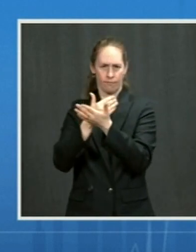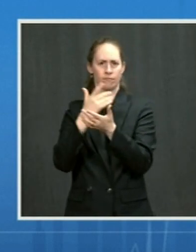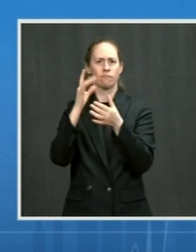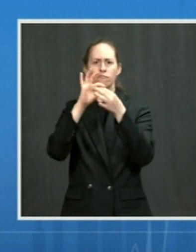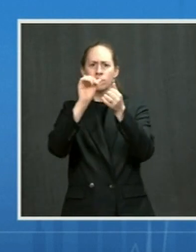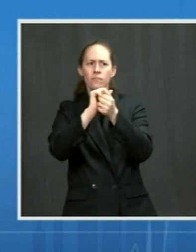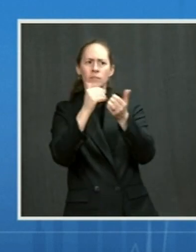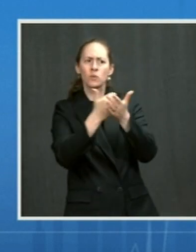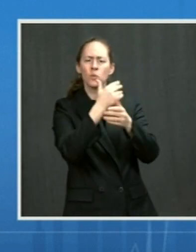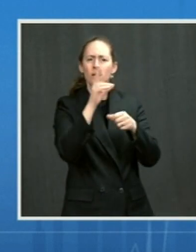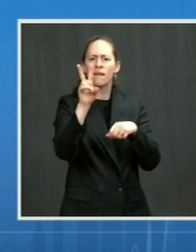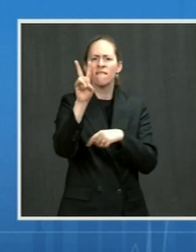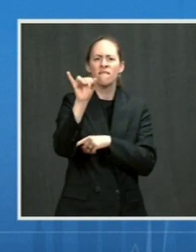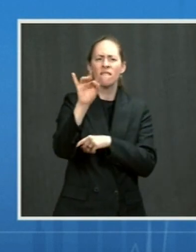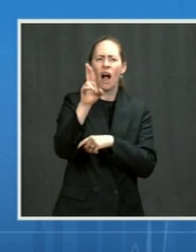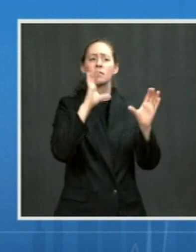potential.